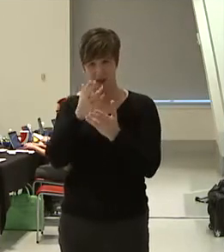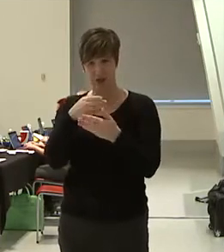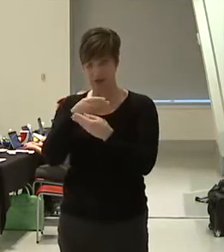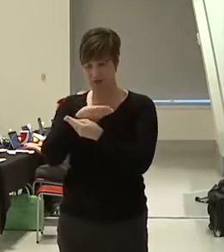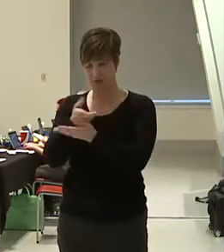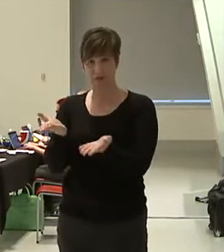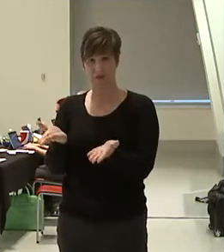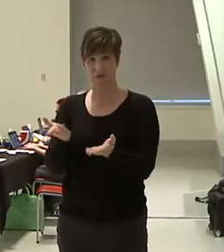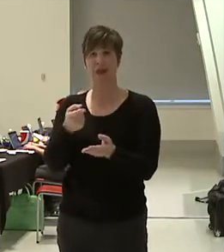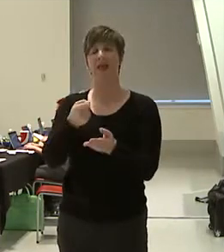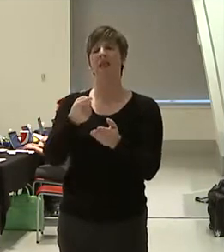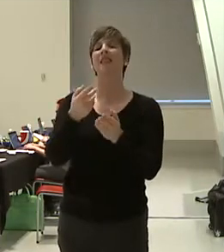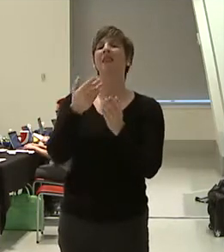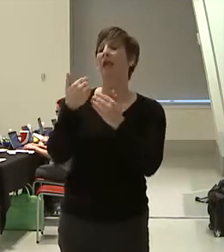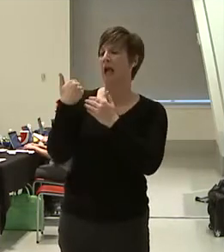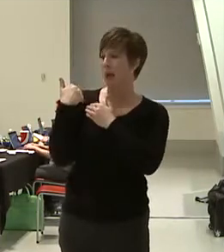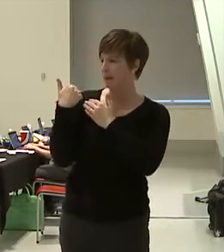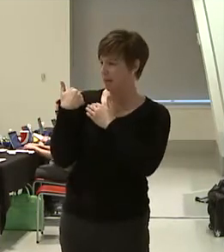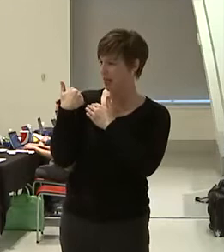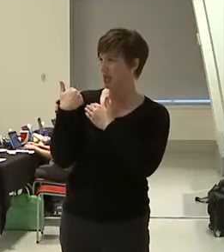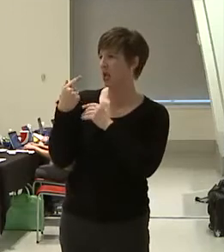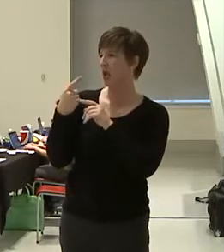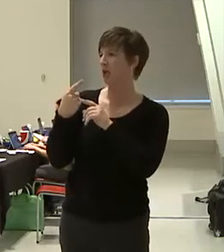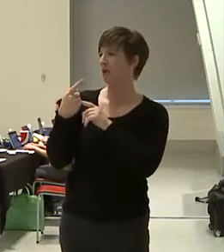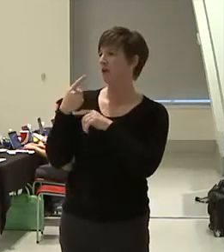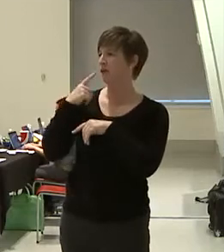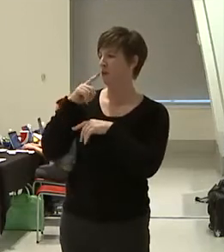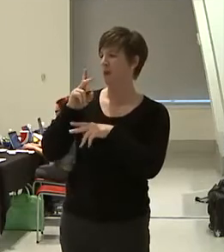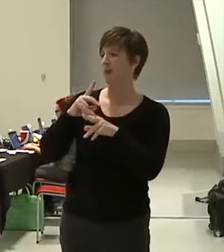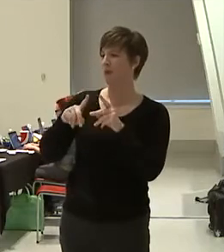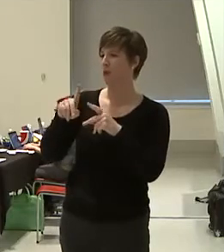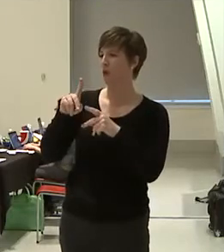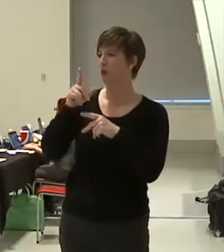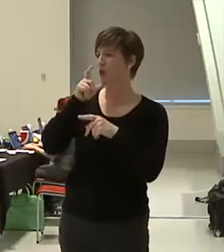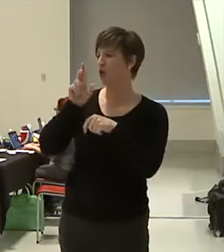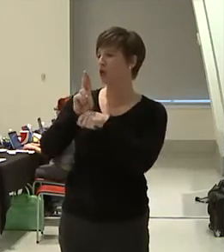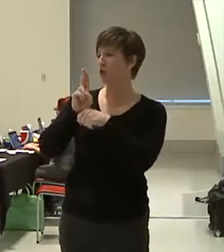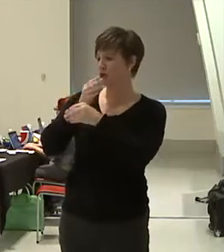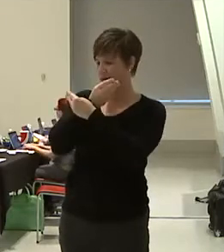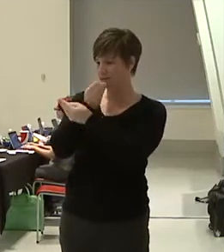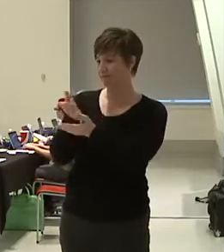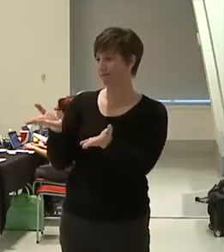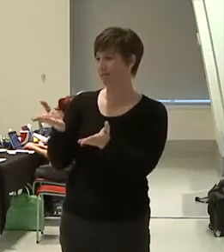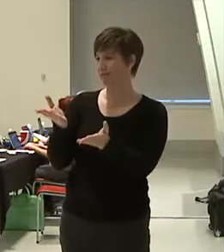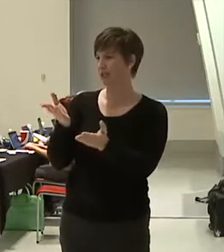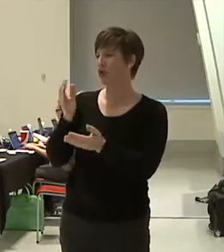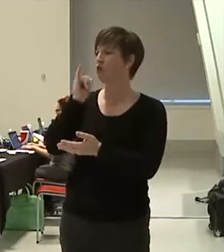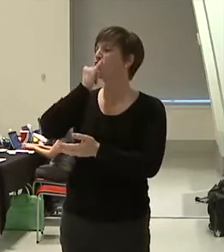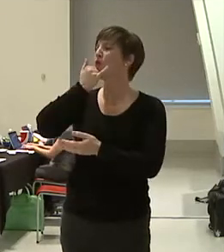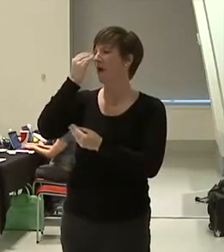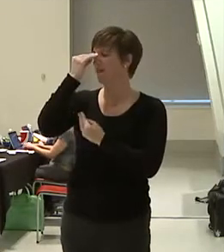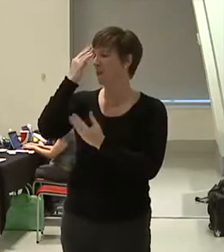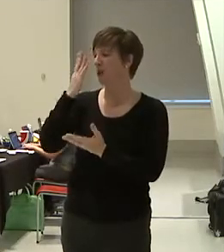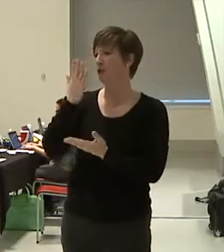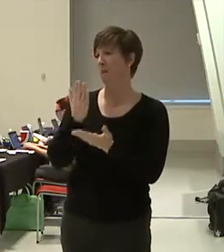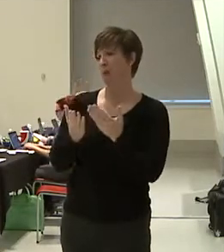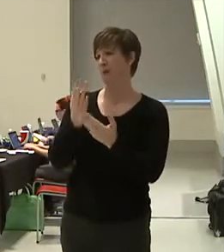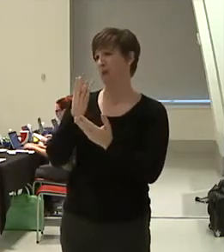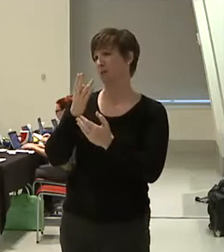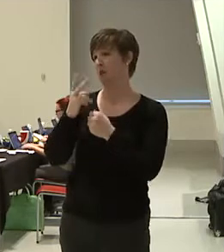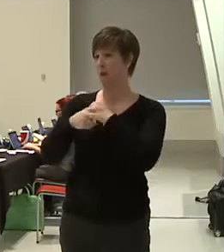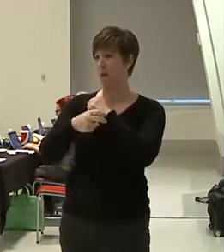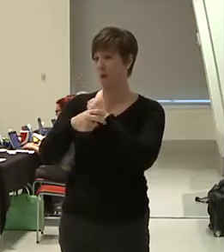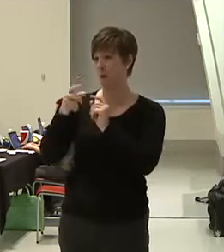the accountability for people that use this to disseminate incorrect information, maybe for a criminal purpose, maybe